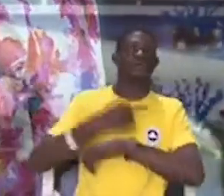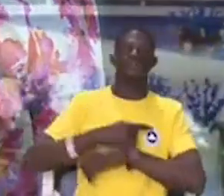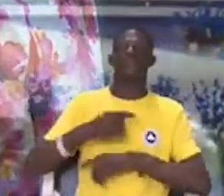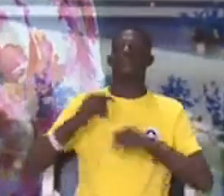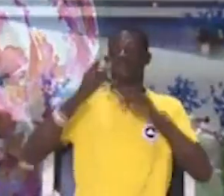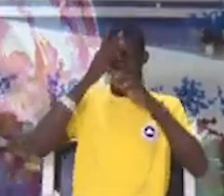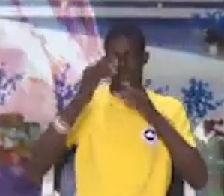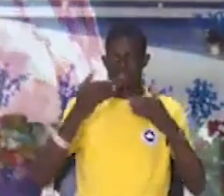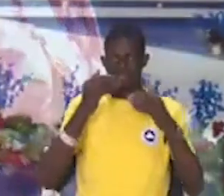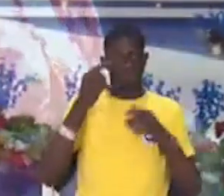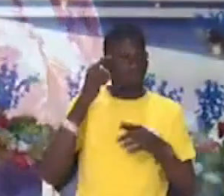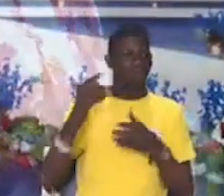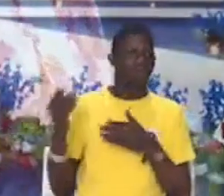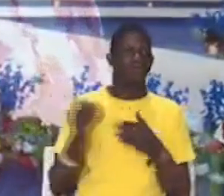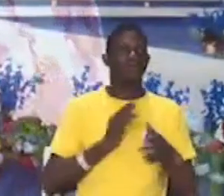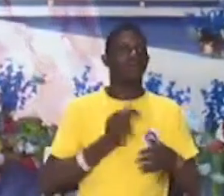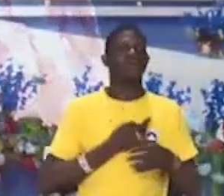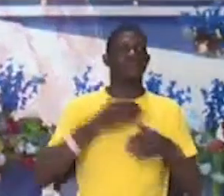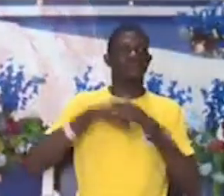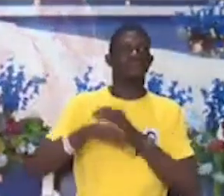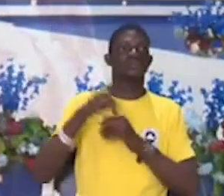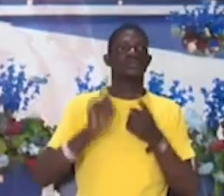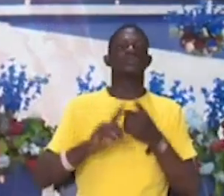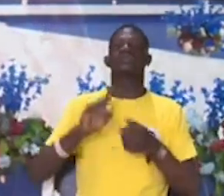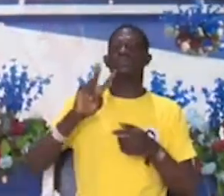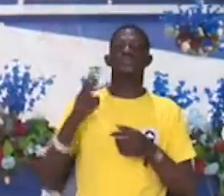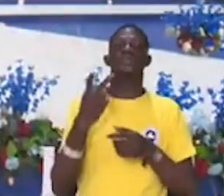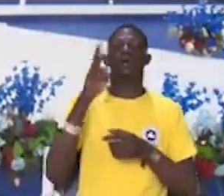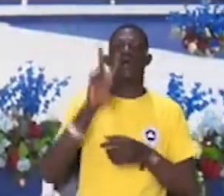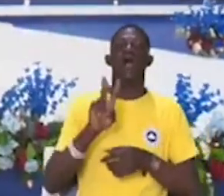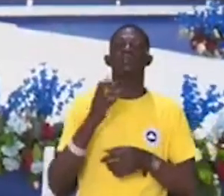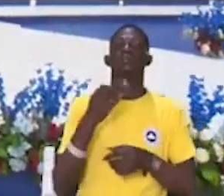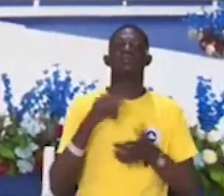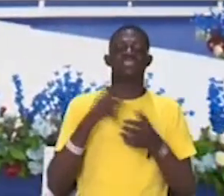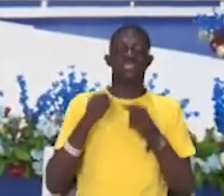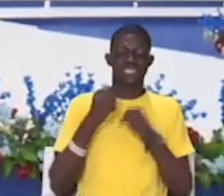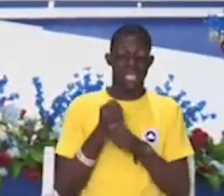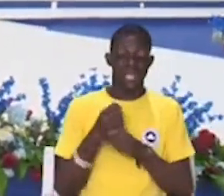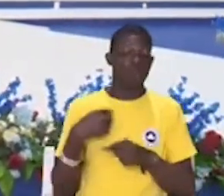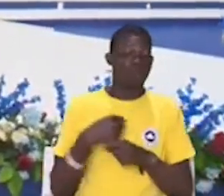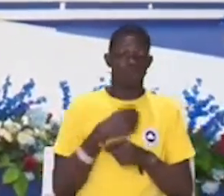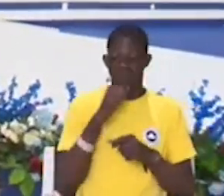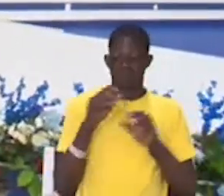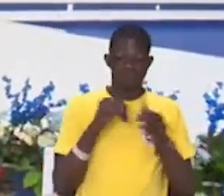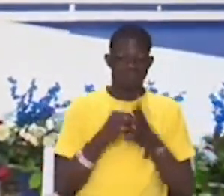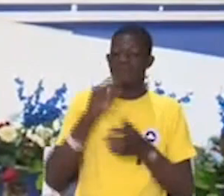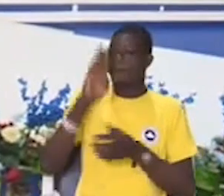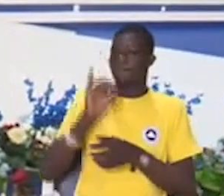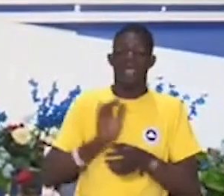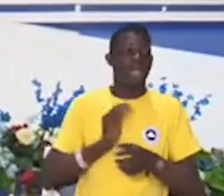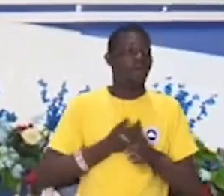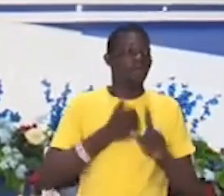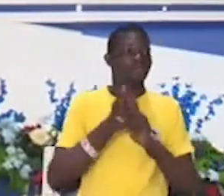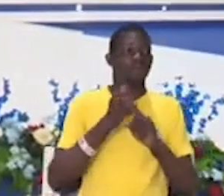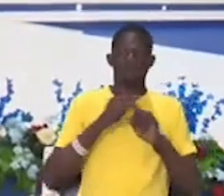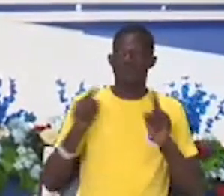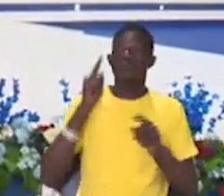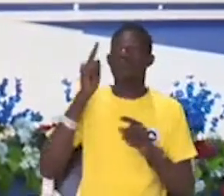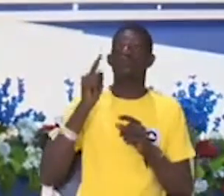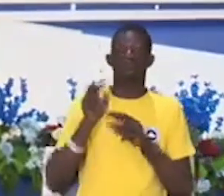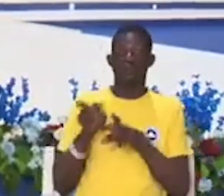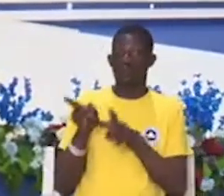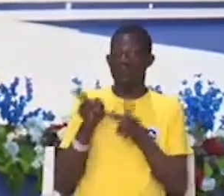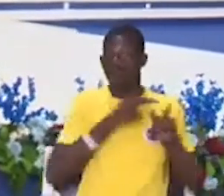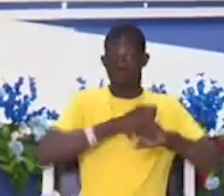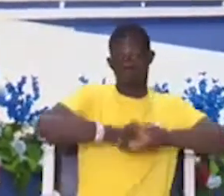you. Thank you for bringing us into the second half of this year. We could not have done it by ourselves, but Lord, you watched